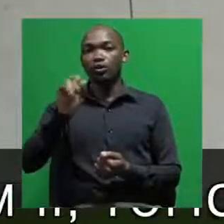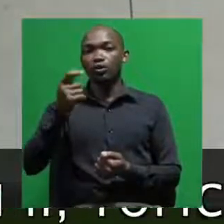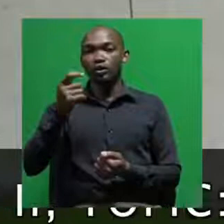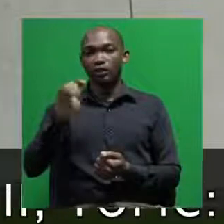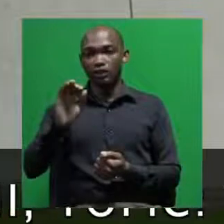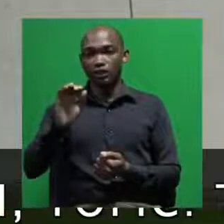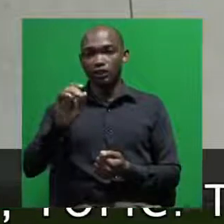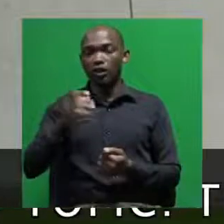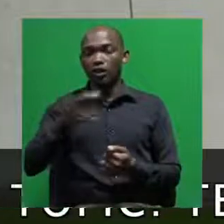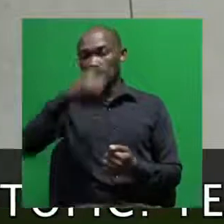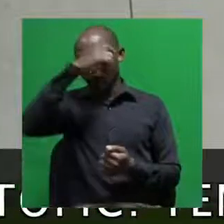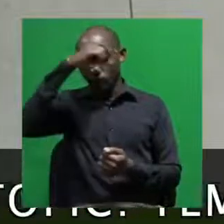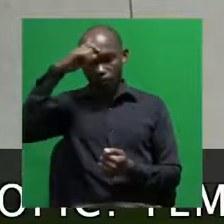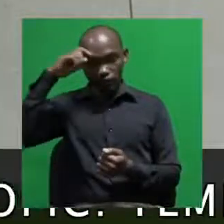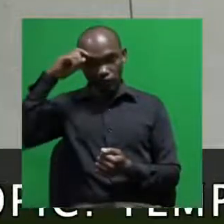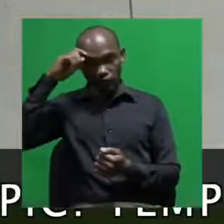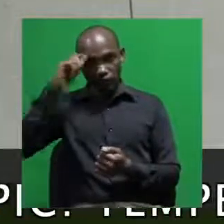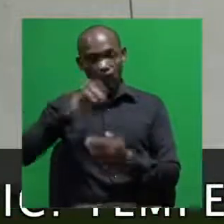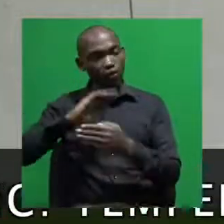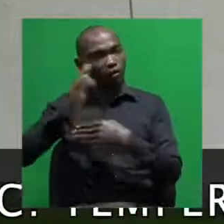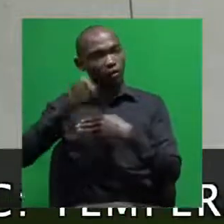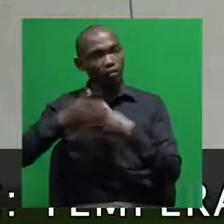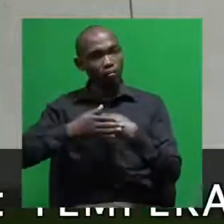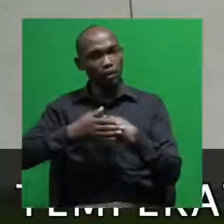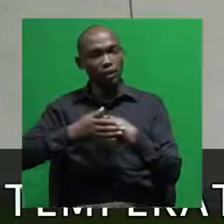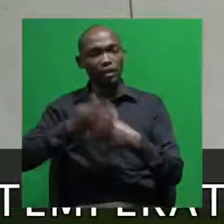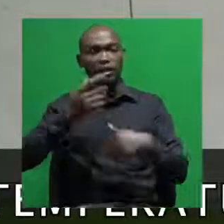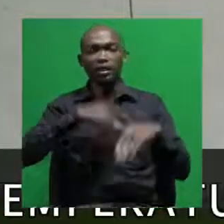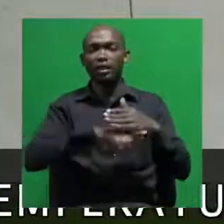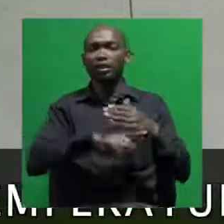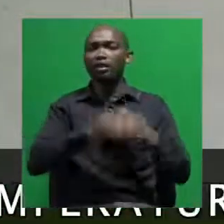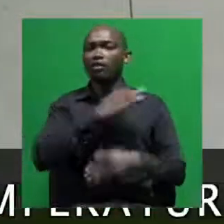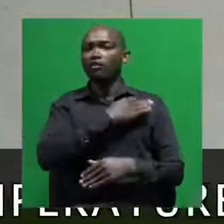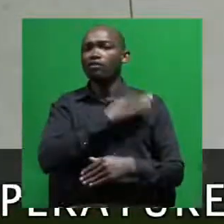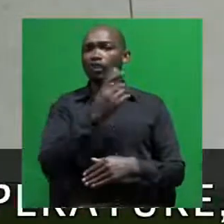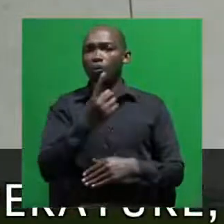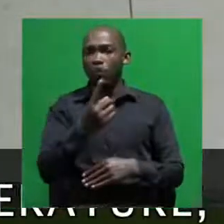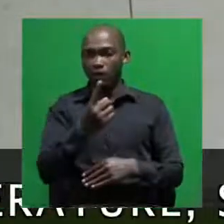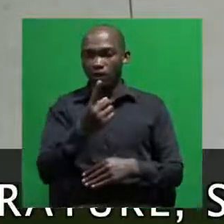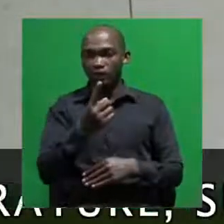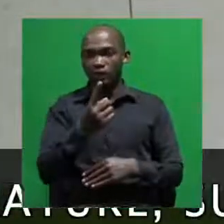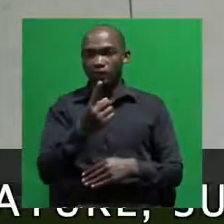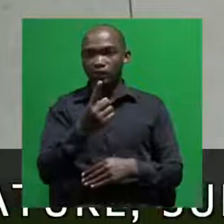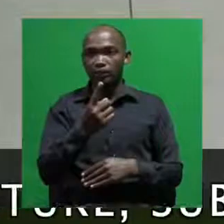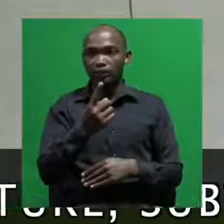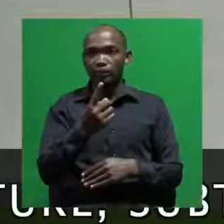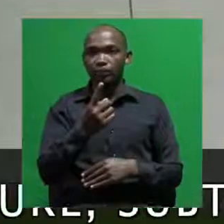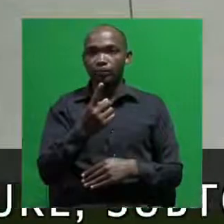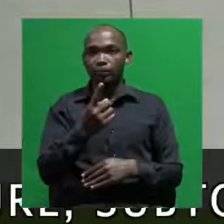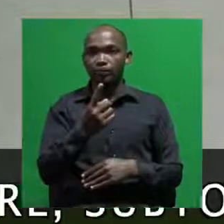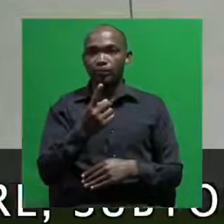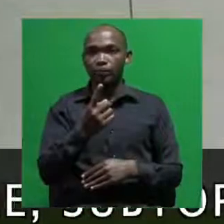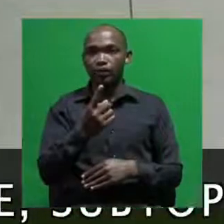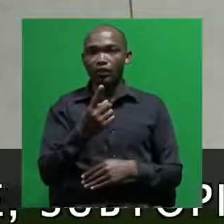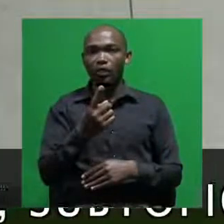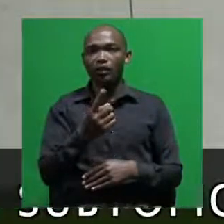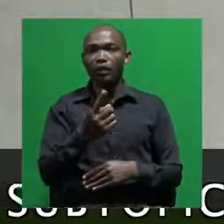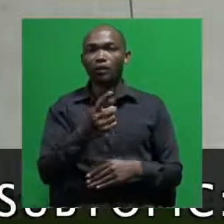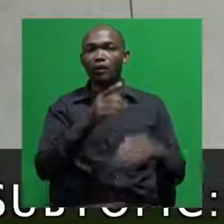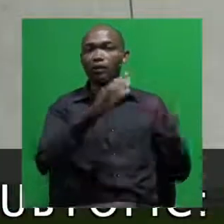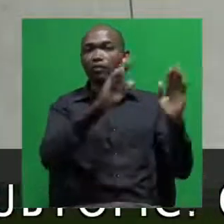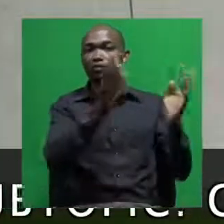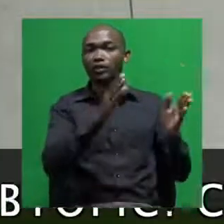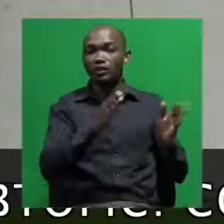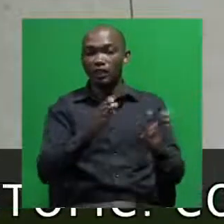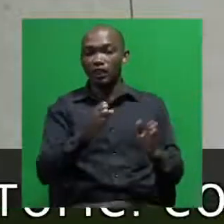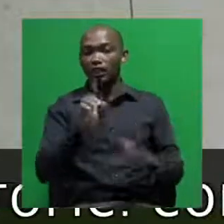course, you can refer from Form 1 there. We had the fundamental physical quantity.